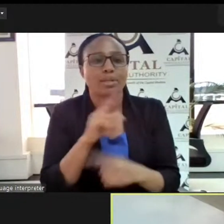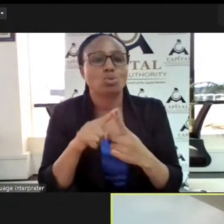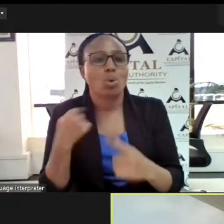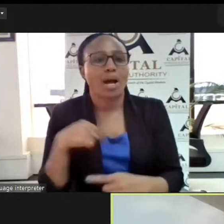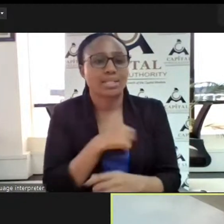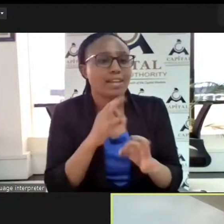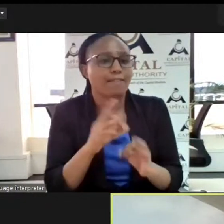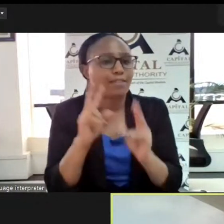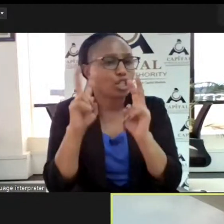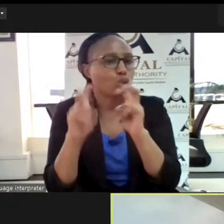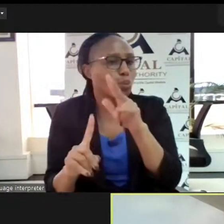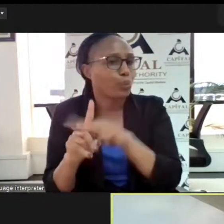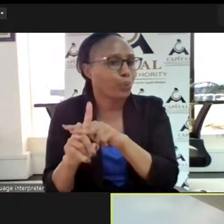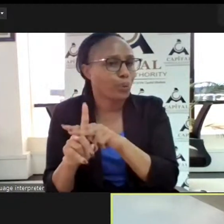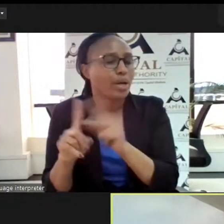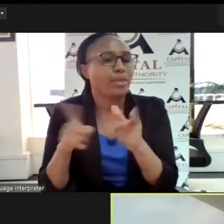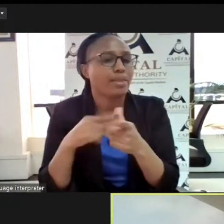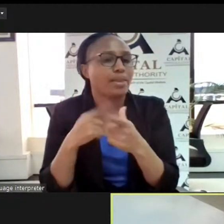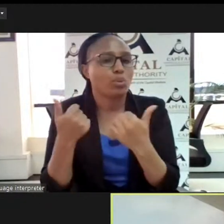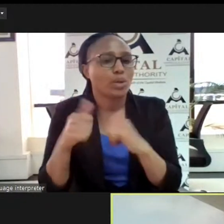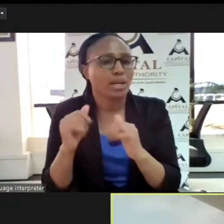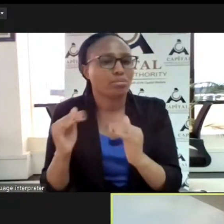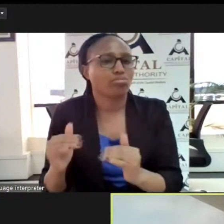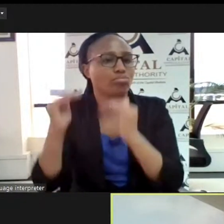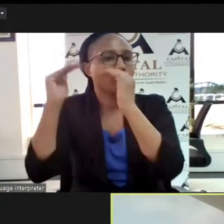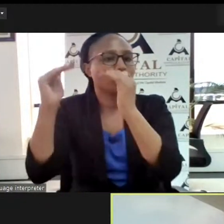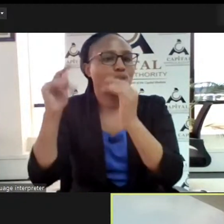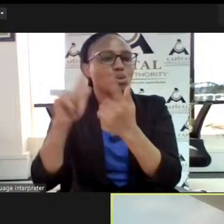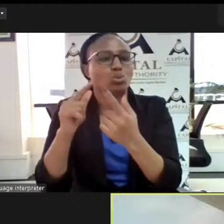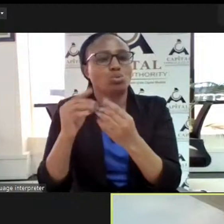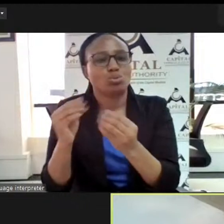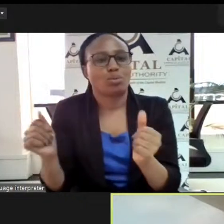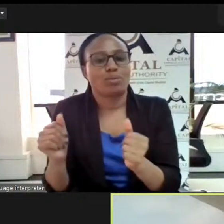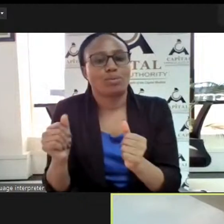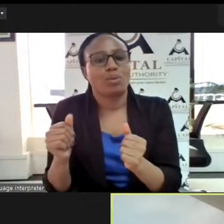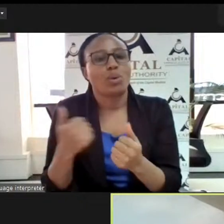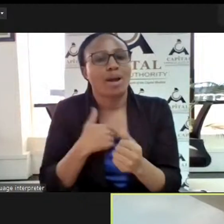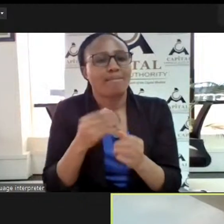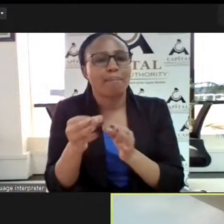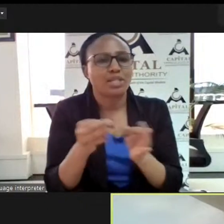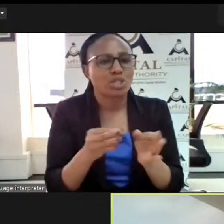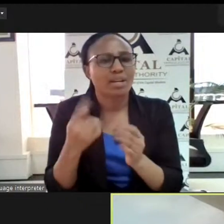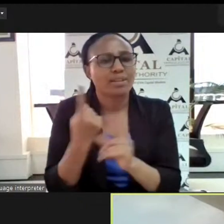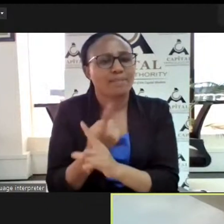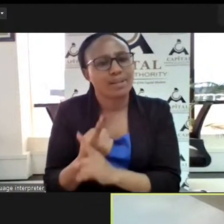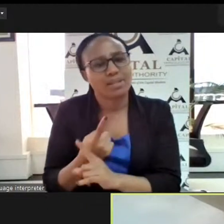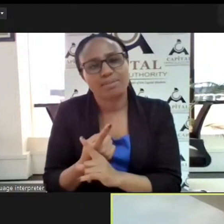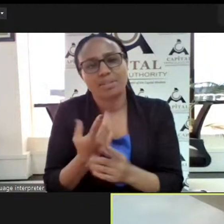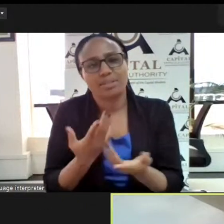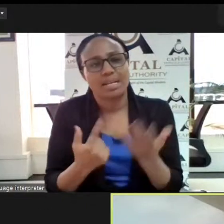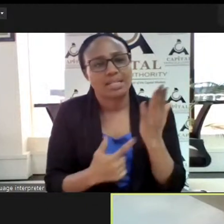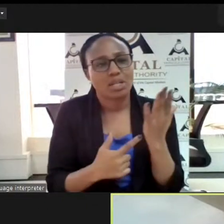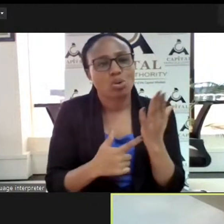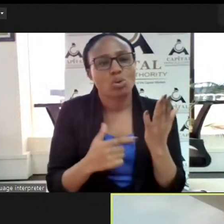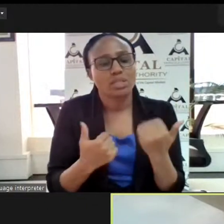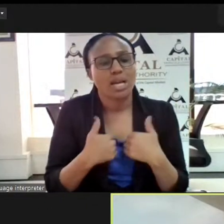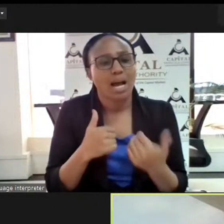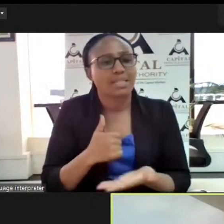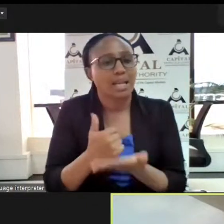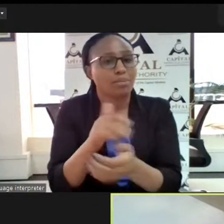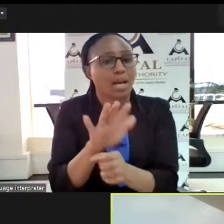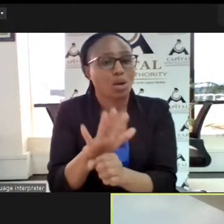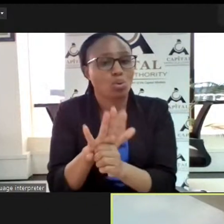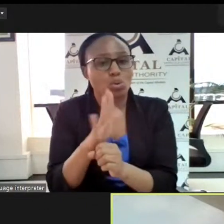issue, and it will be escalated. So I think that there are a couple of measures in place. I think technology has helped a lot, because I know